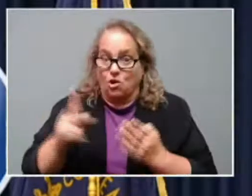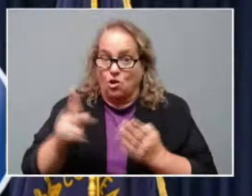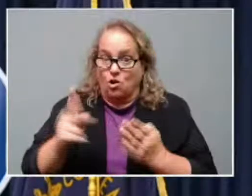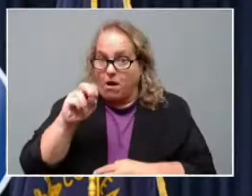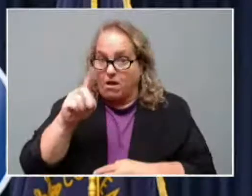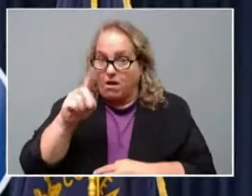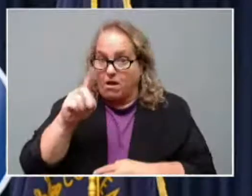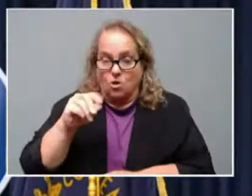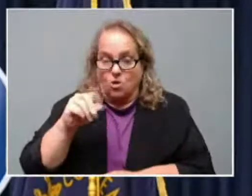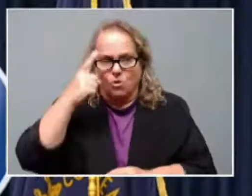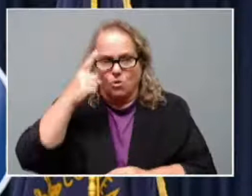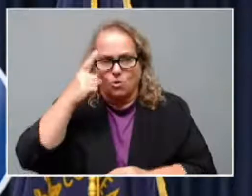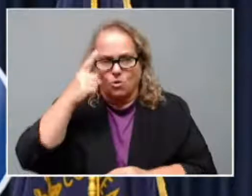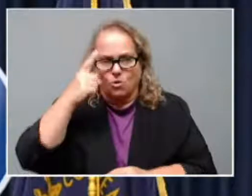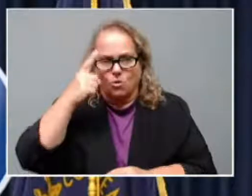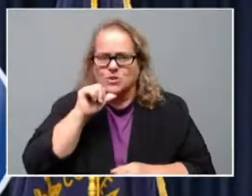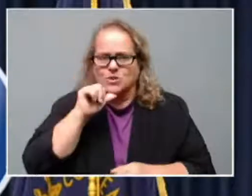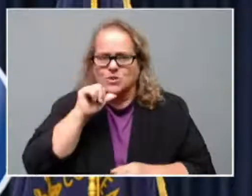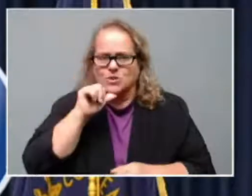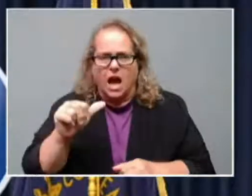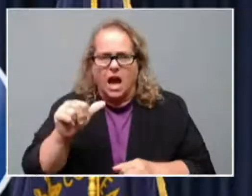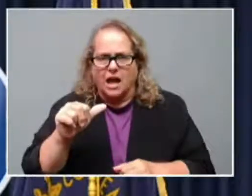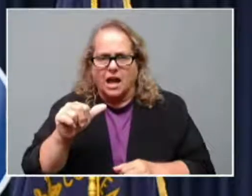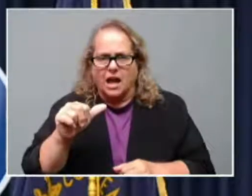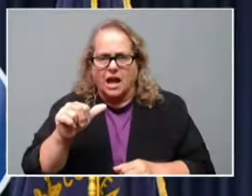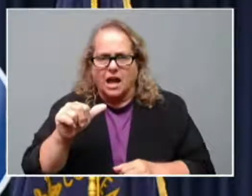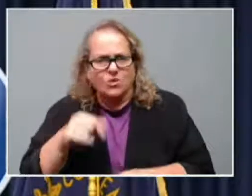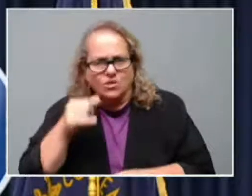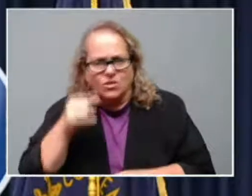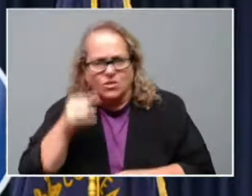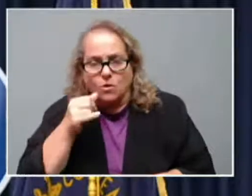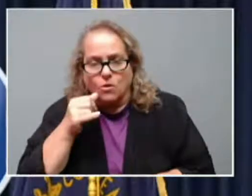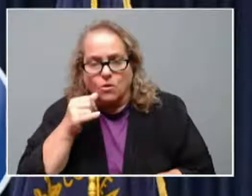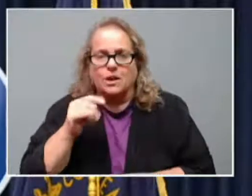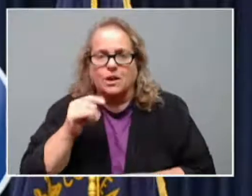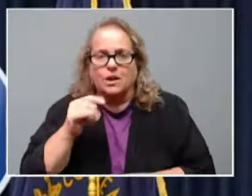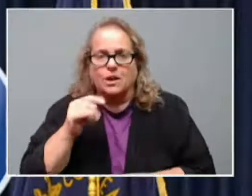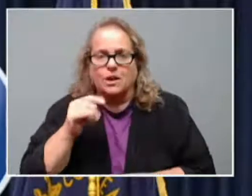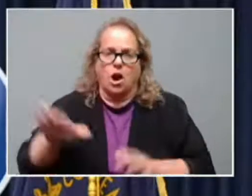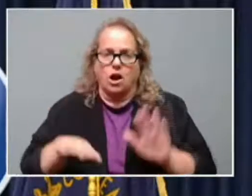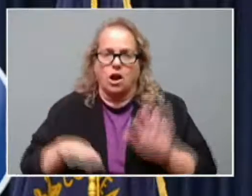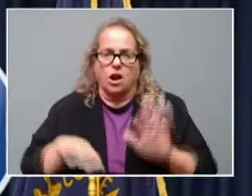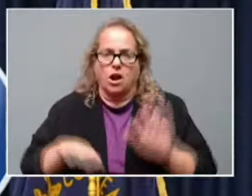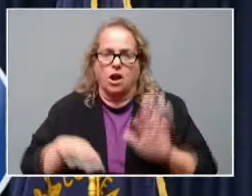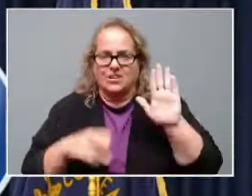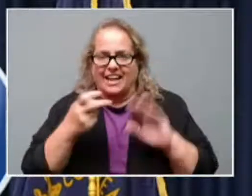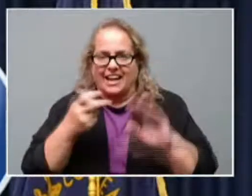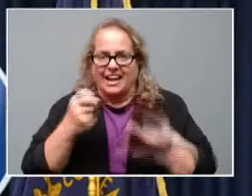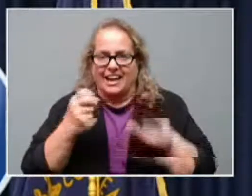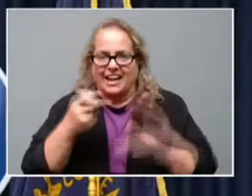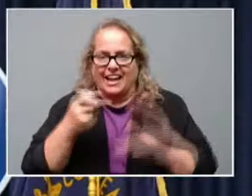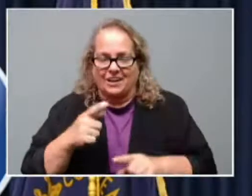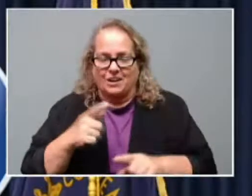It was her confirmation hearing in one of the first calls I made, but kept going because this is way too important